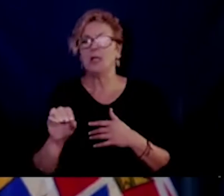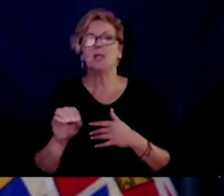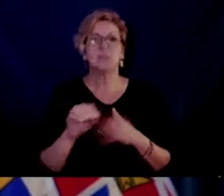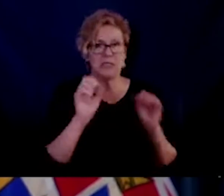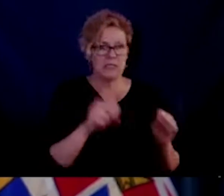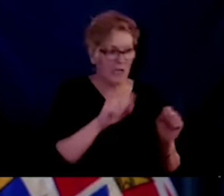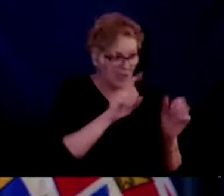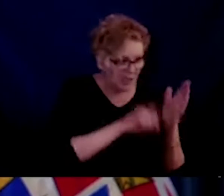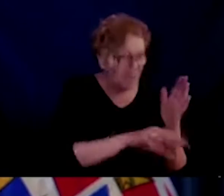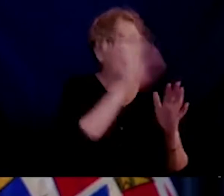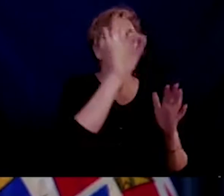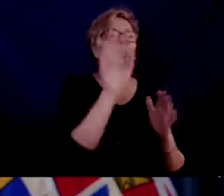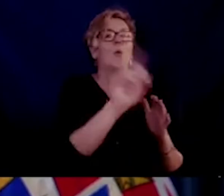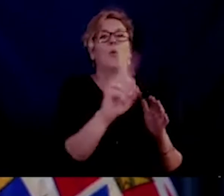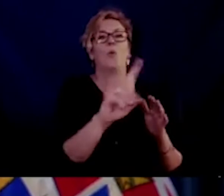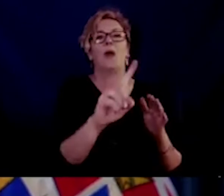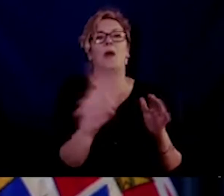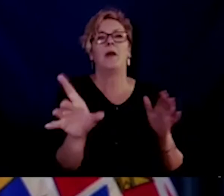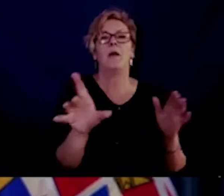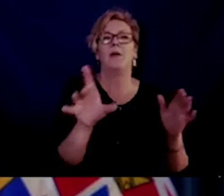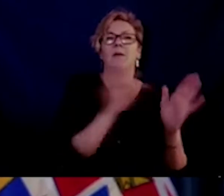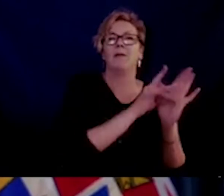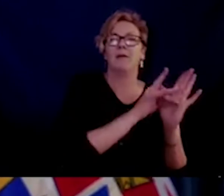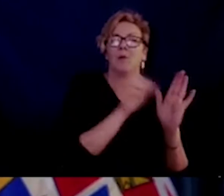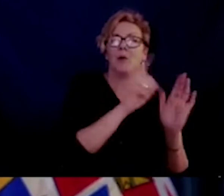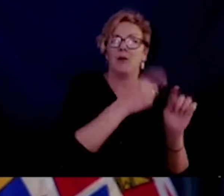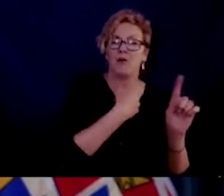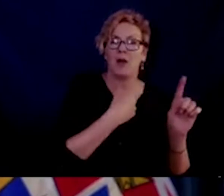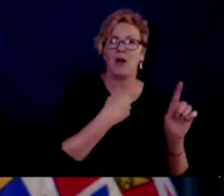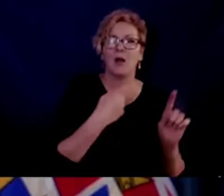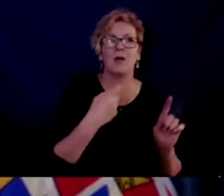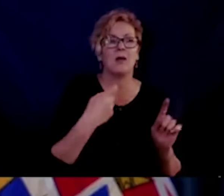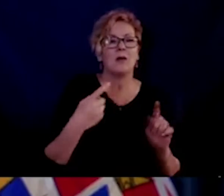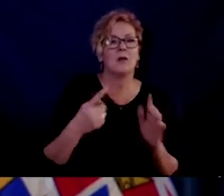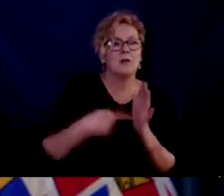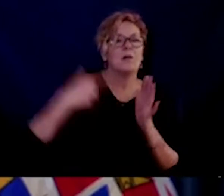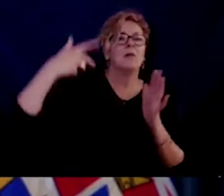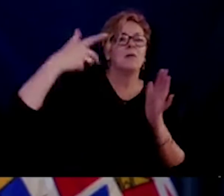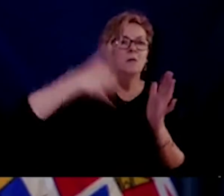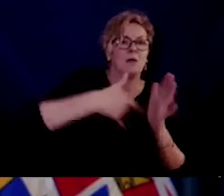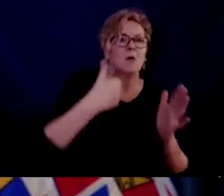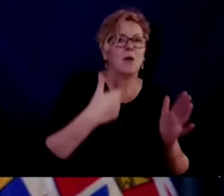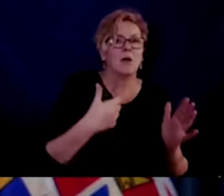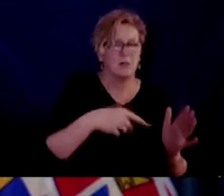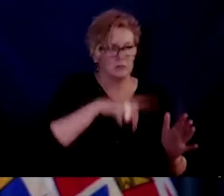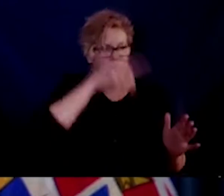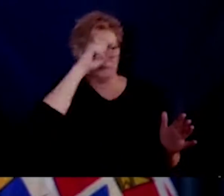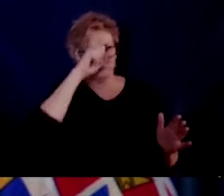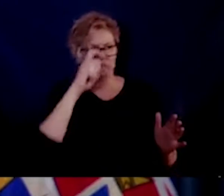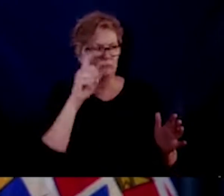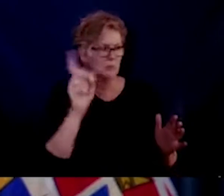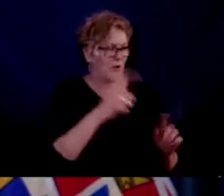with nightclubs. We looked at that over the summer where there was large vacation parties. And when we put in measures to restrict